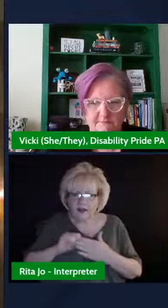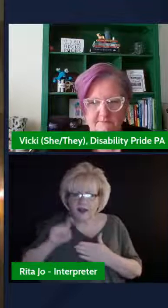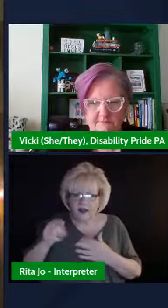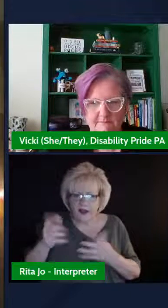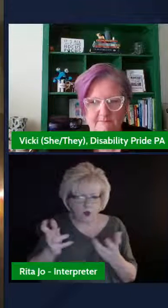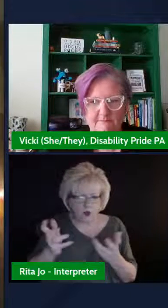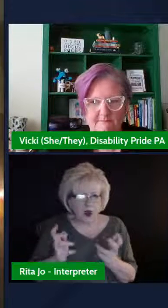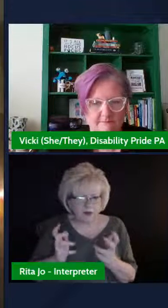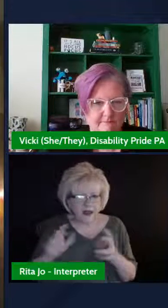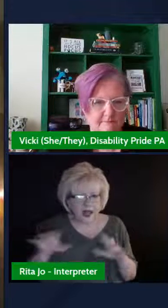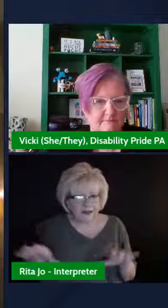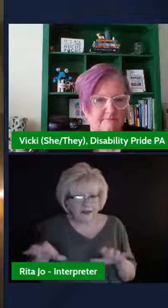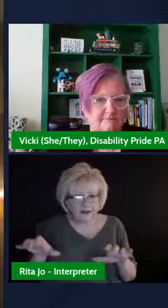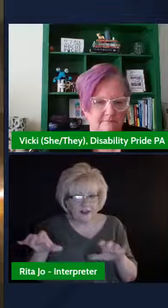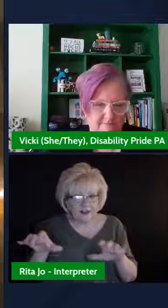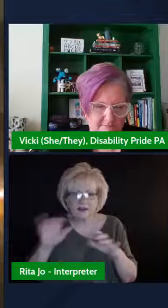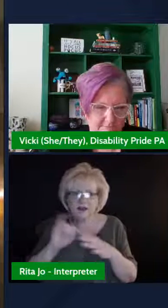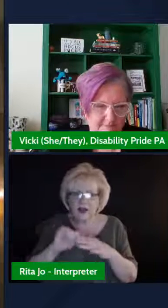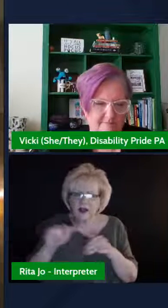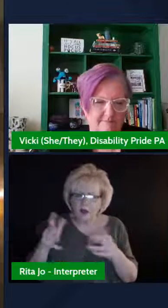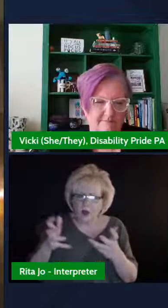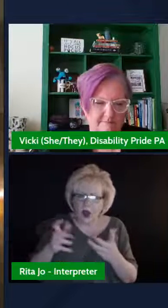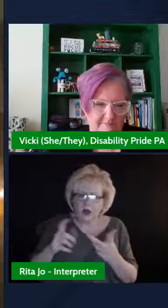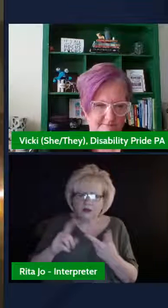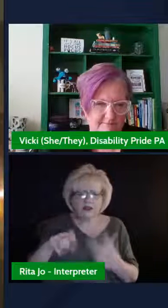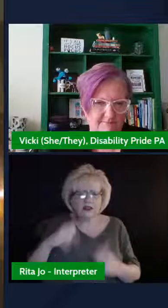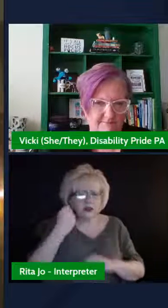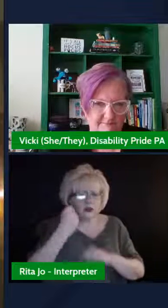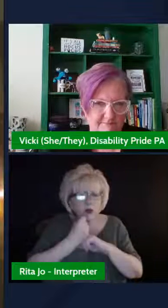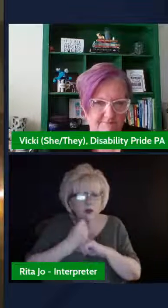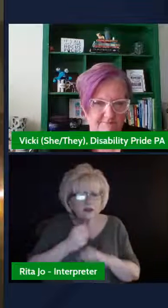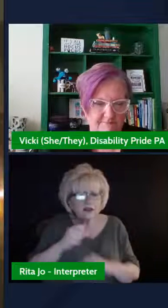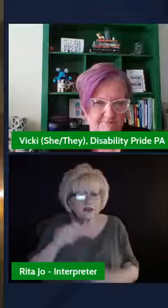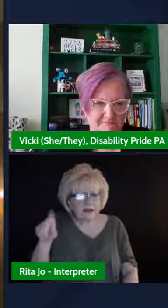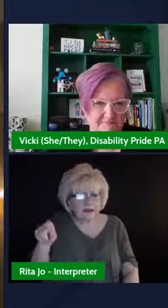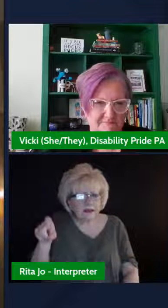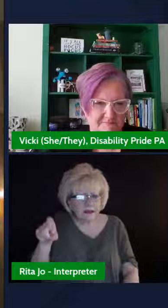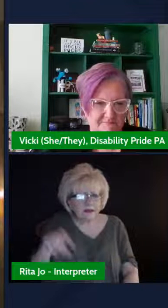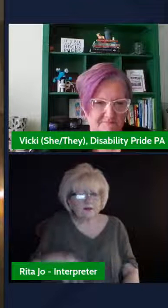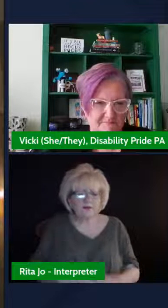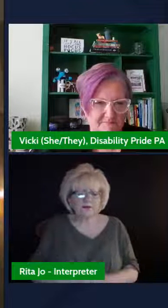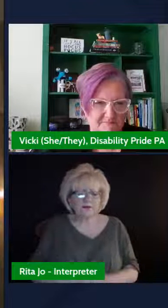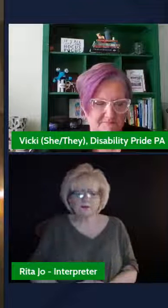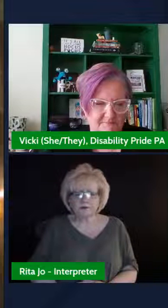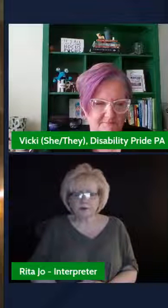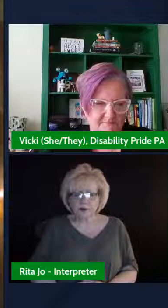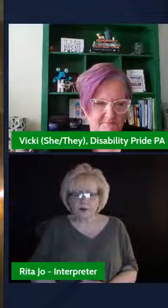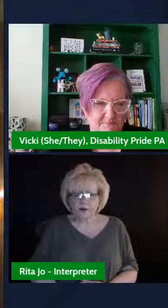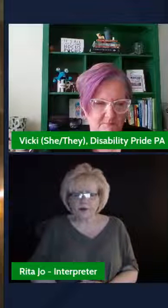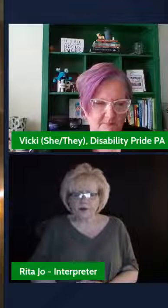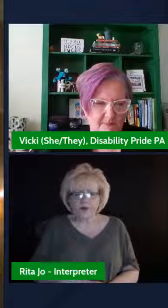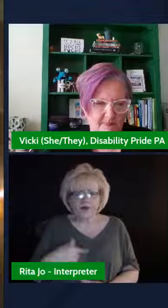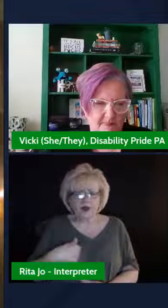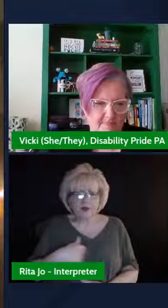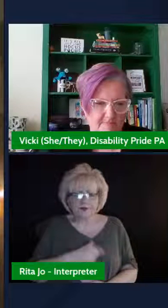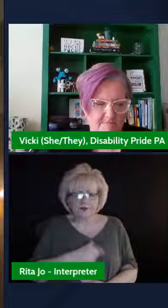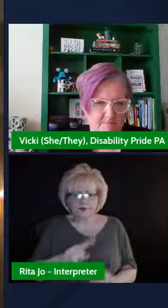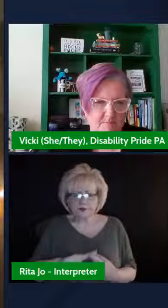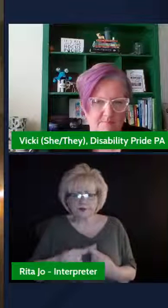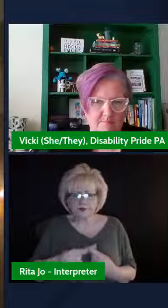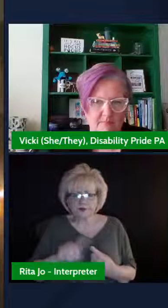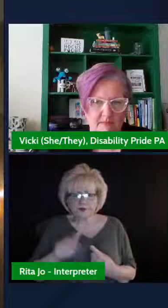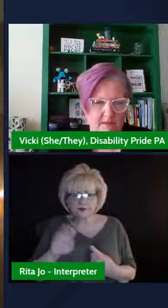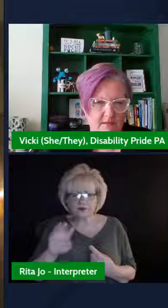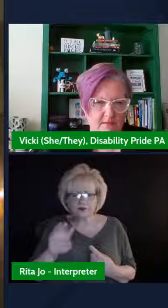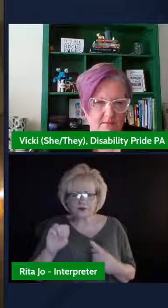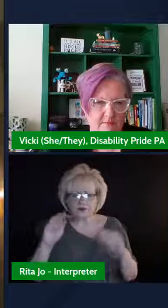that they want to lead, with the supports that they need. Um, and we need to be talking about this more often,